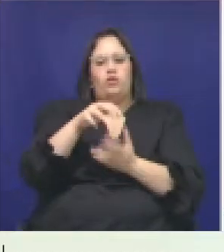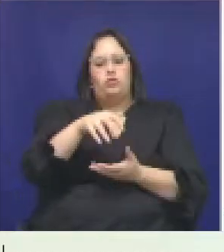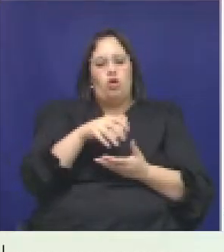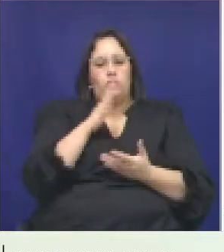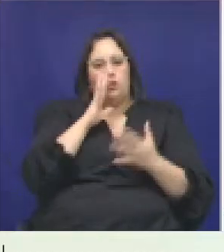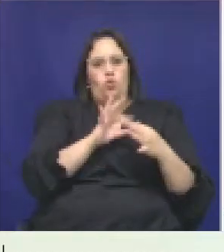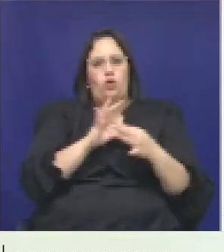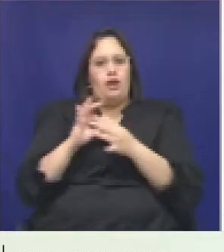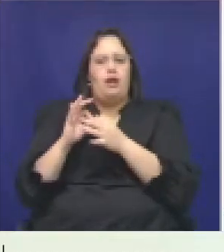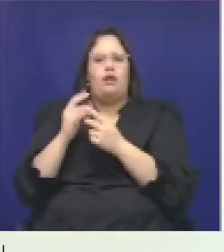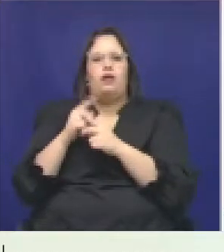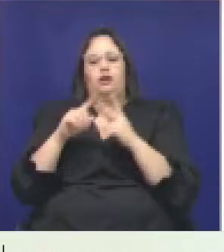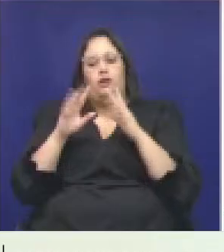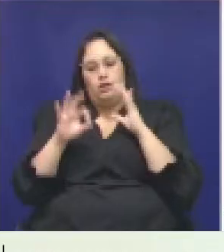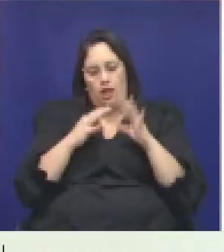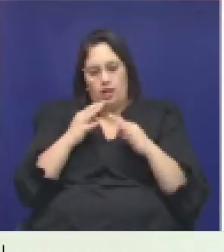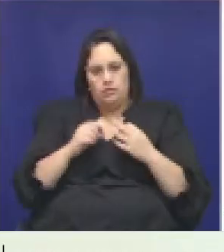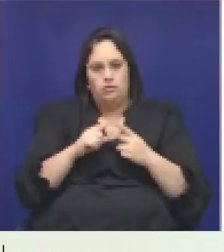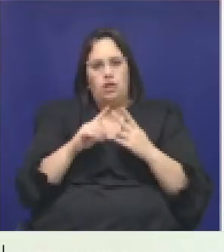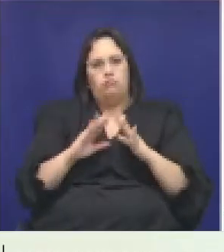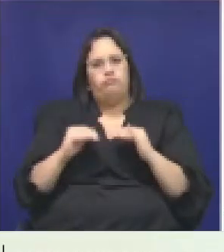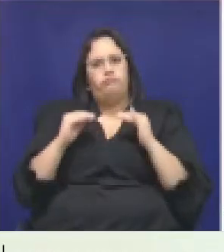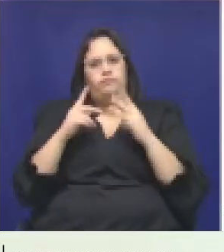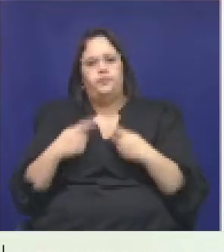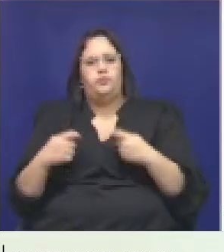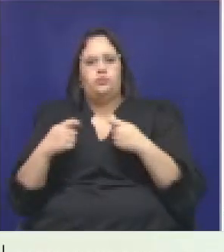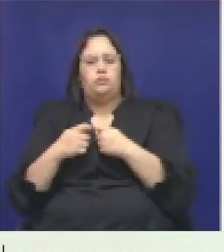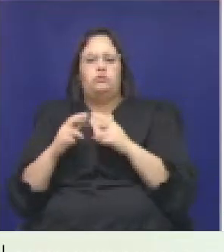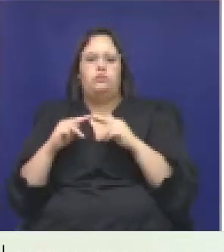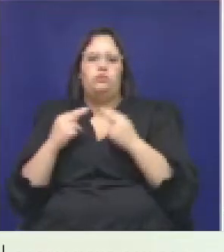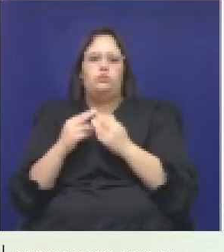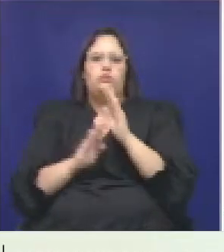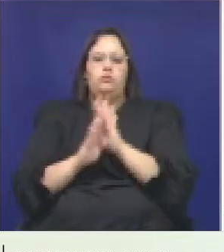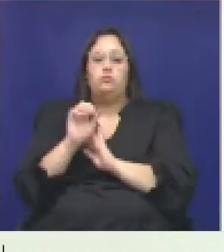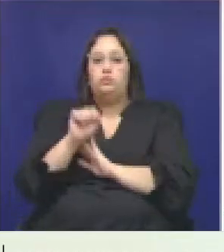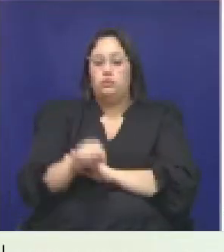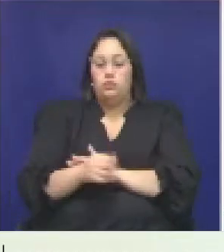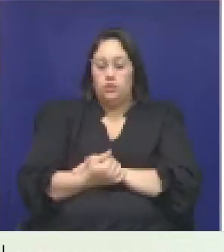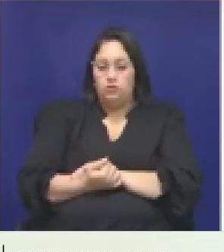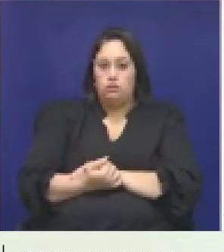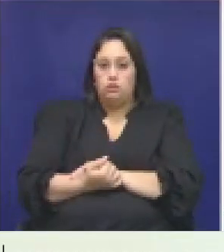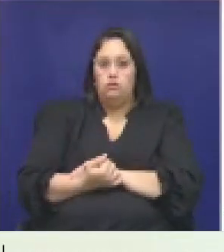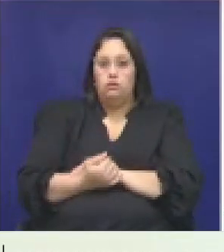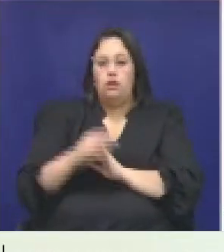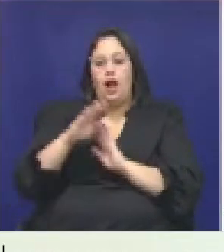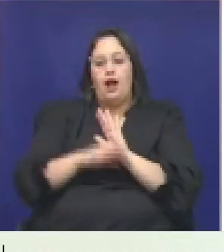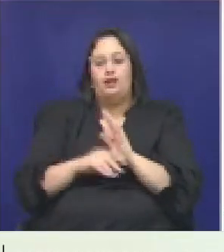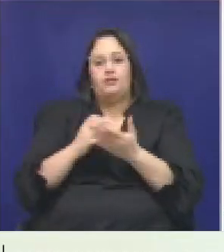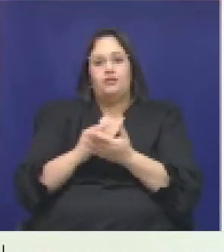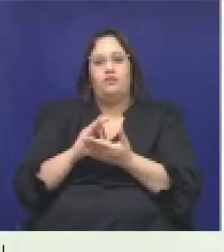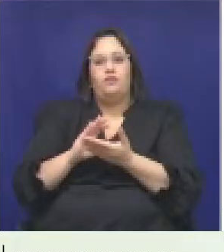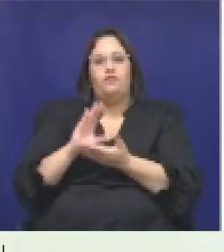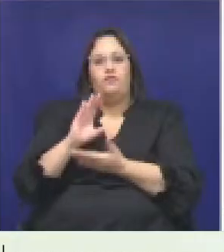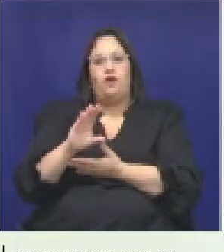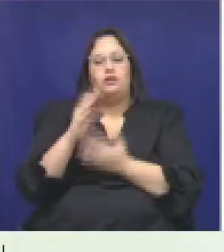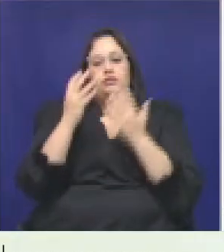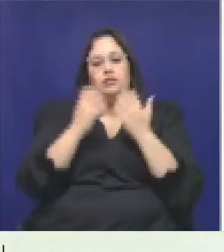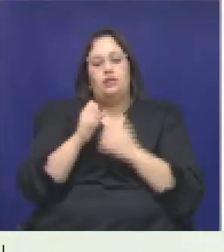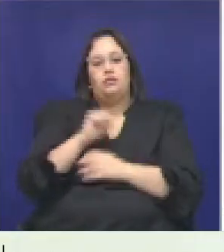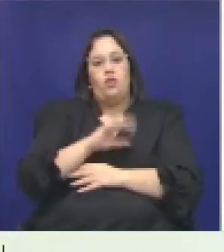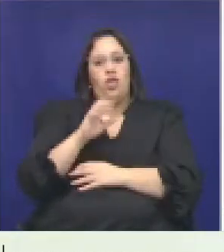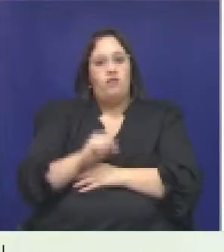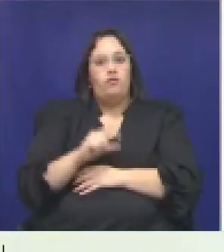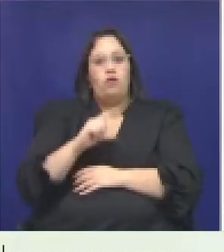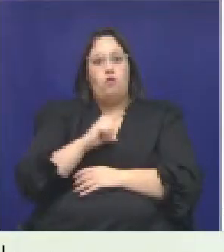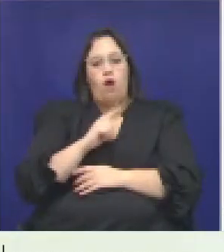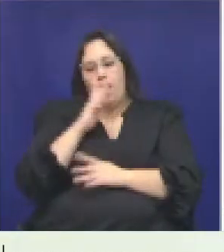connection and analysis, and enhance contribution to national development. The underfunding of Stats SA is symptomatic of a lack of